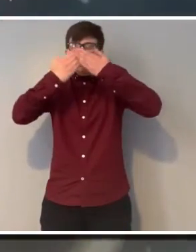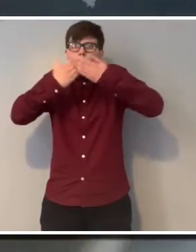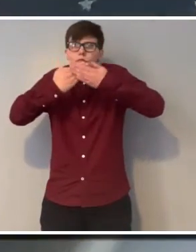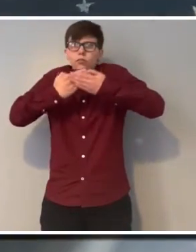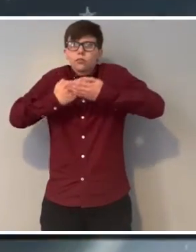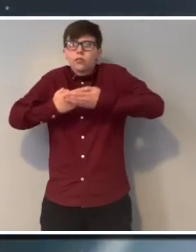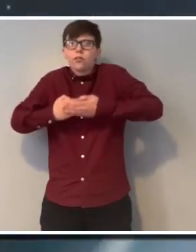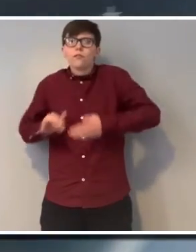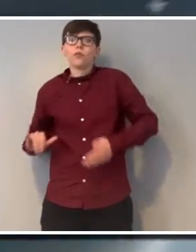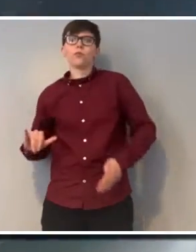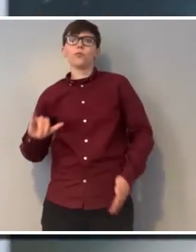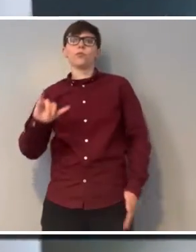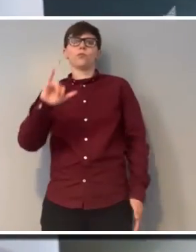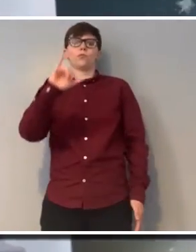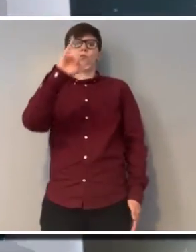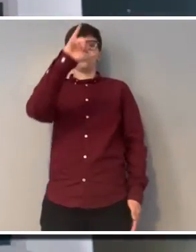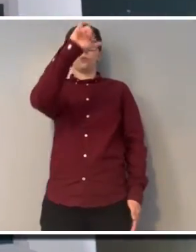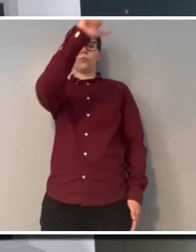Can you see?